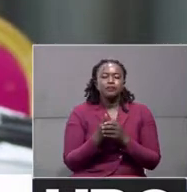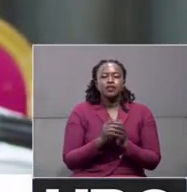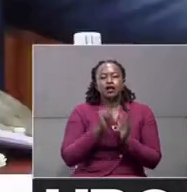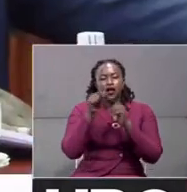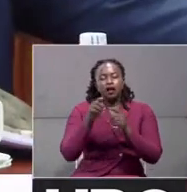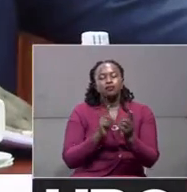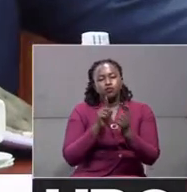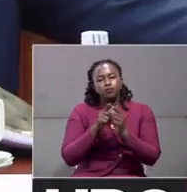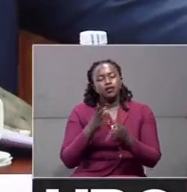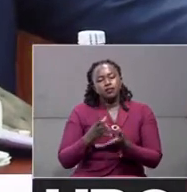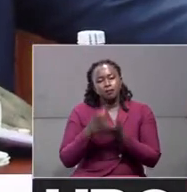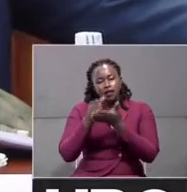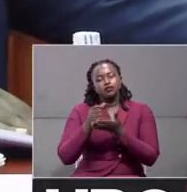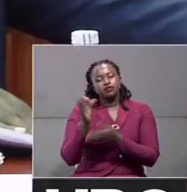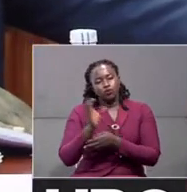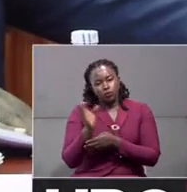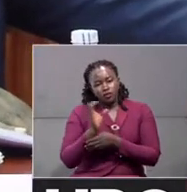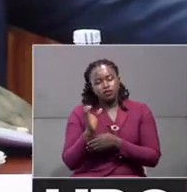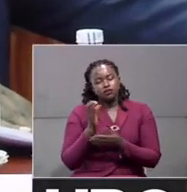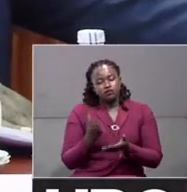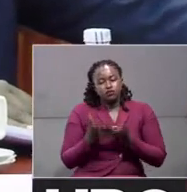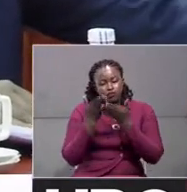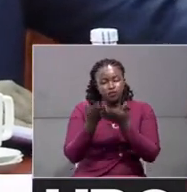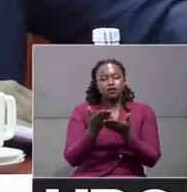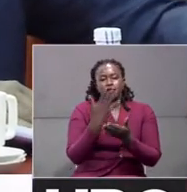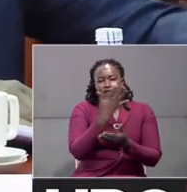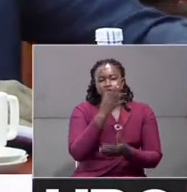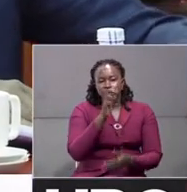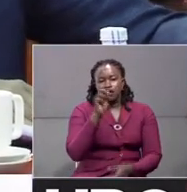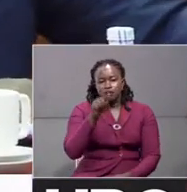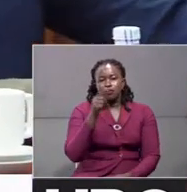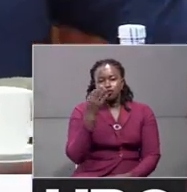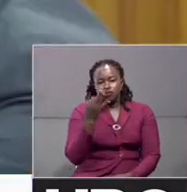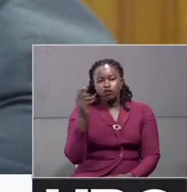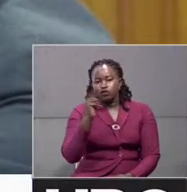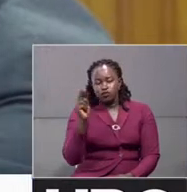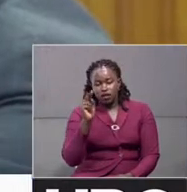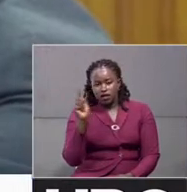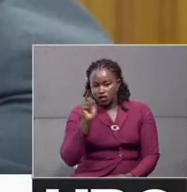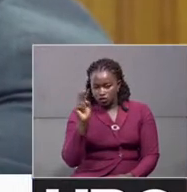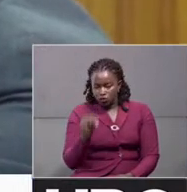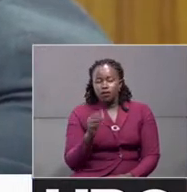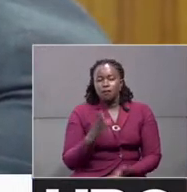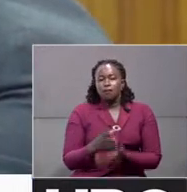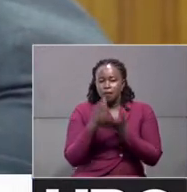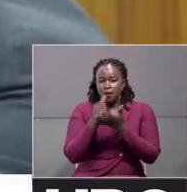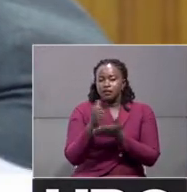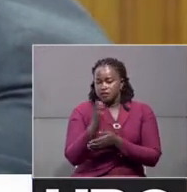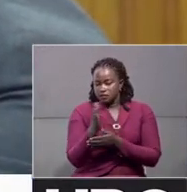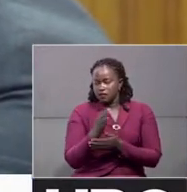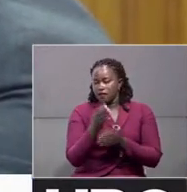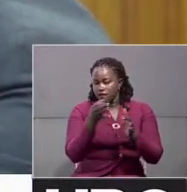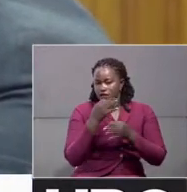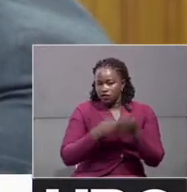appeared before the Budget Committee to present the 58.3 trillion budget estimates for the financial